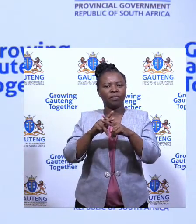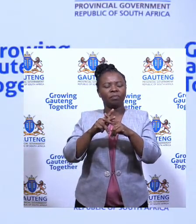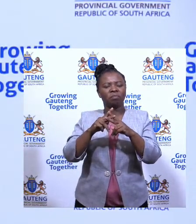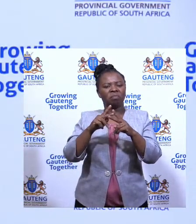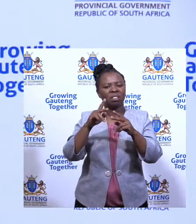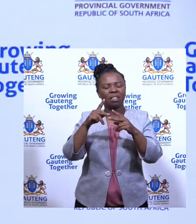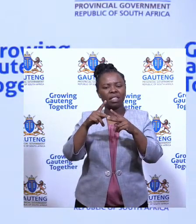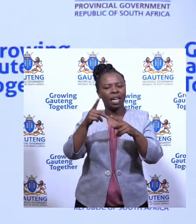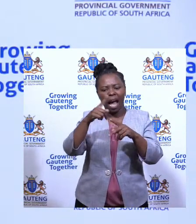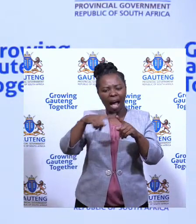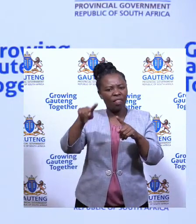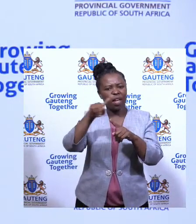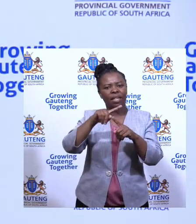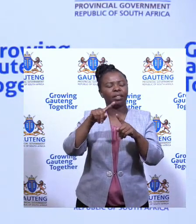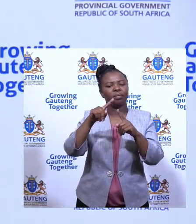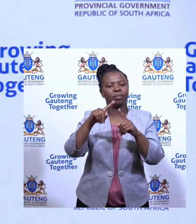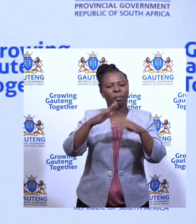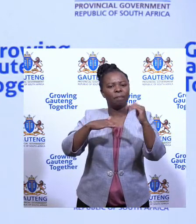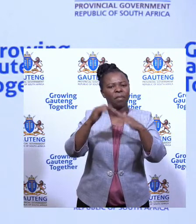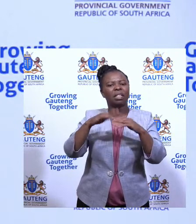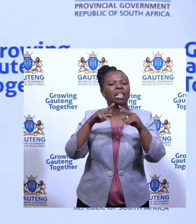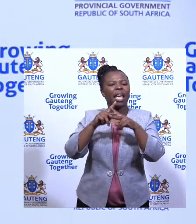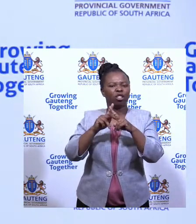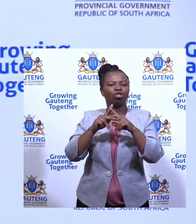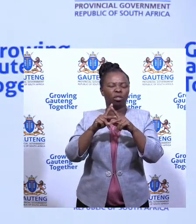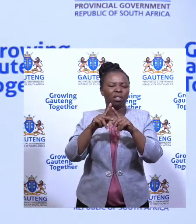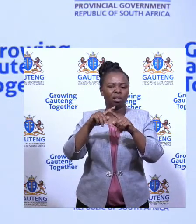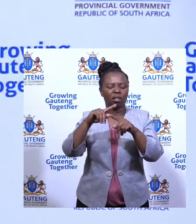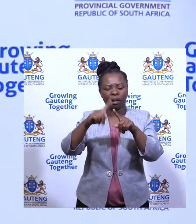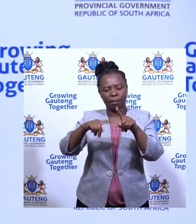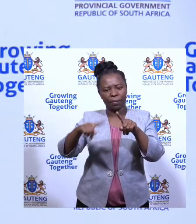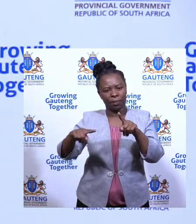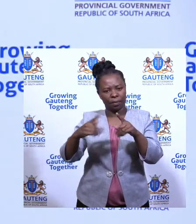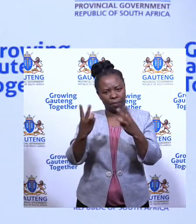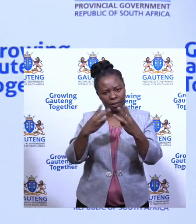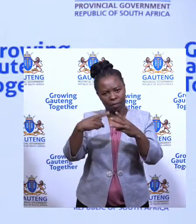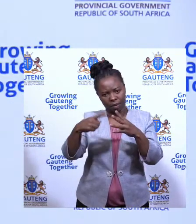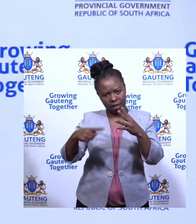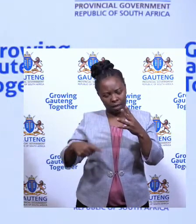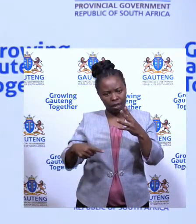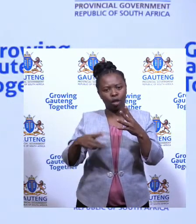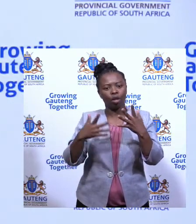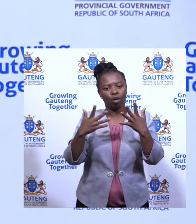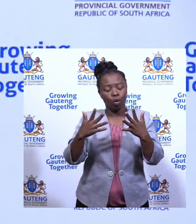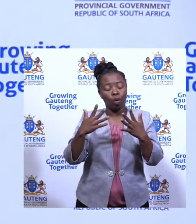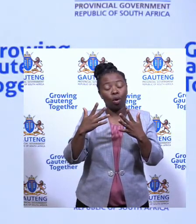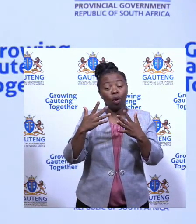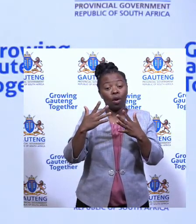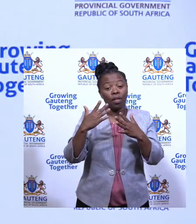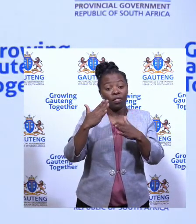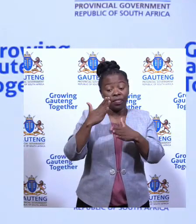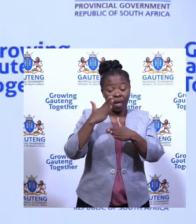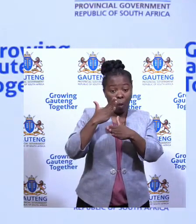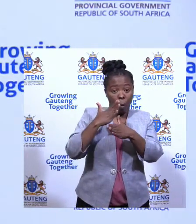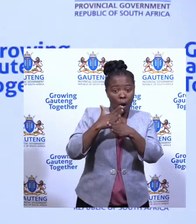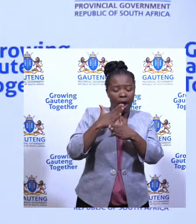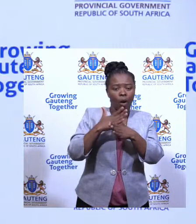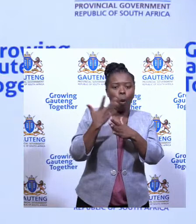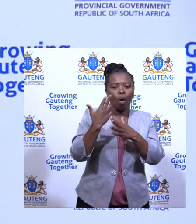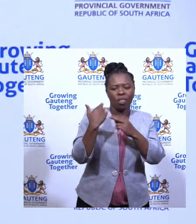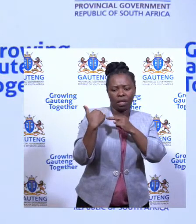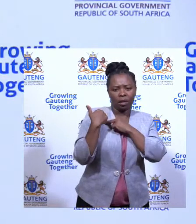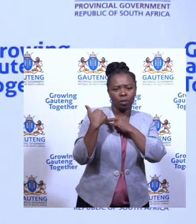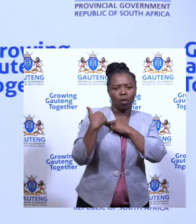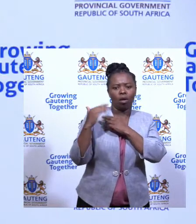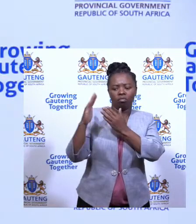engineers. Now, the specific mandate, and I want to emphasize the specific mandate that